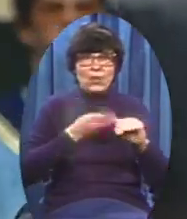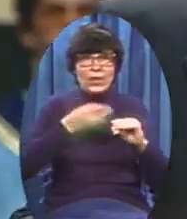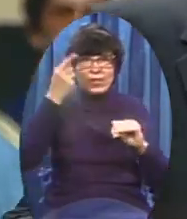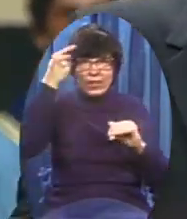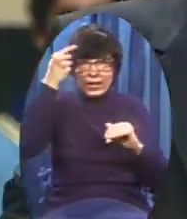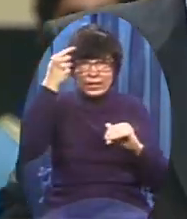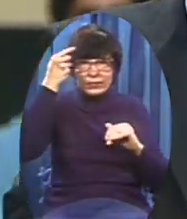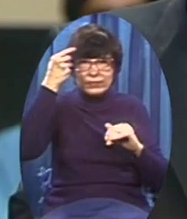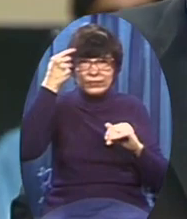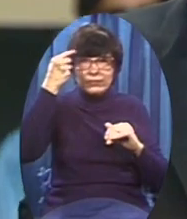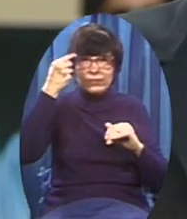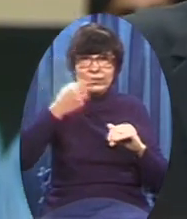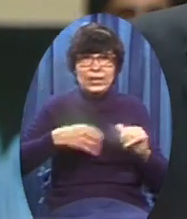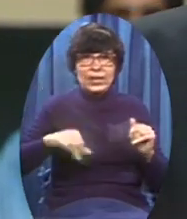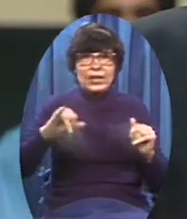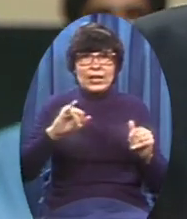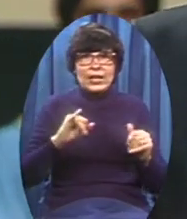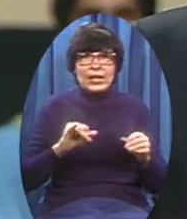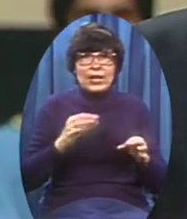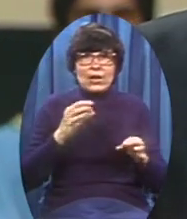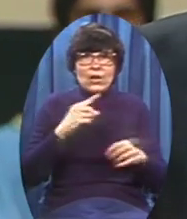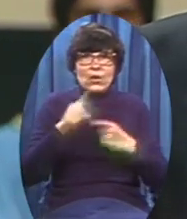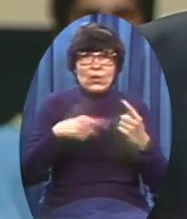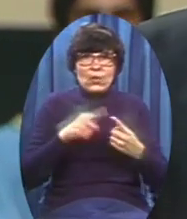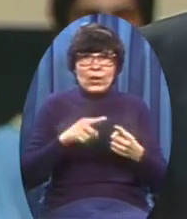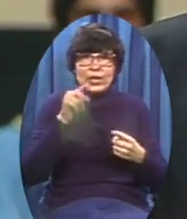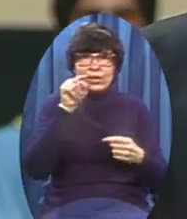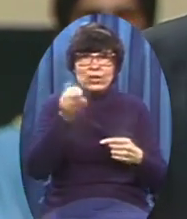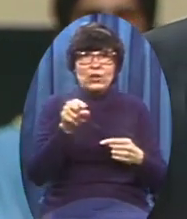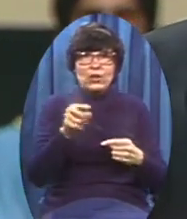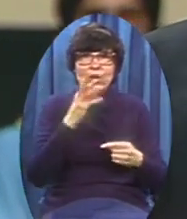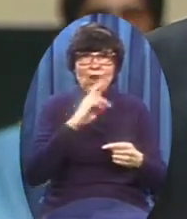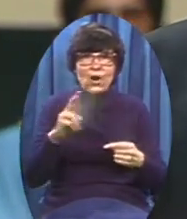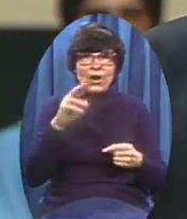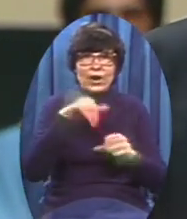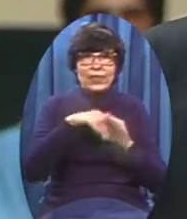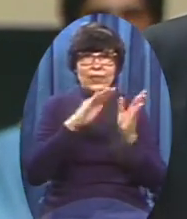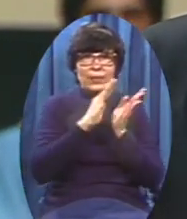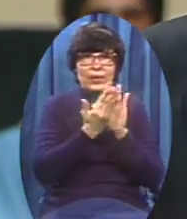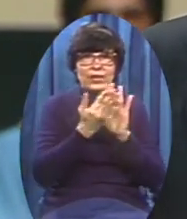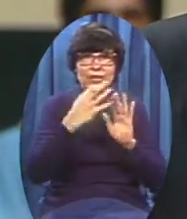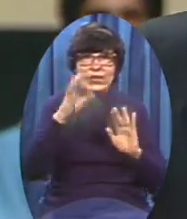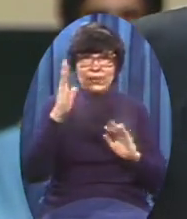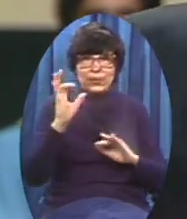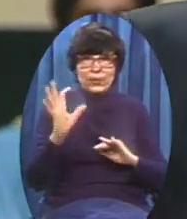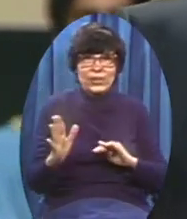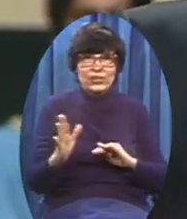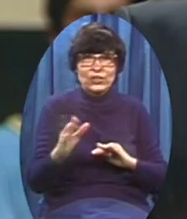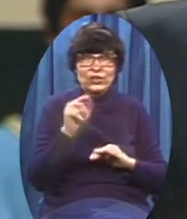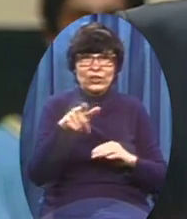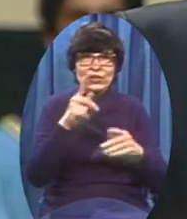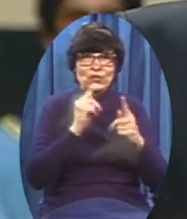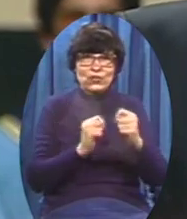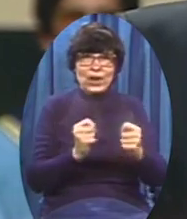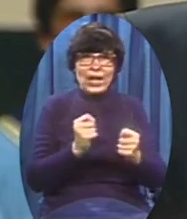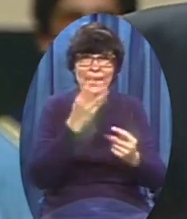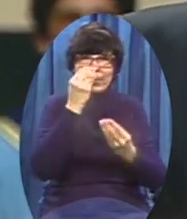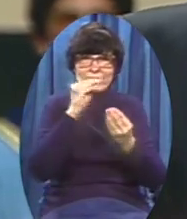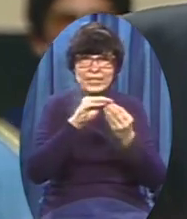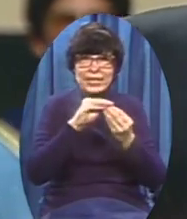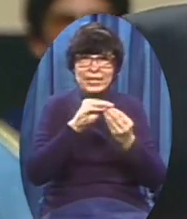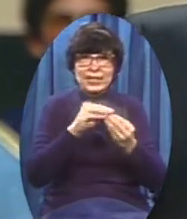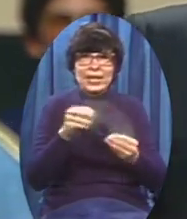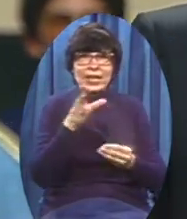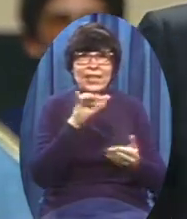I'll guarantee you that every last one of you, when you get in the presence of a preacher, try to put on the dog. You try to act up. And you try to pretend that you're lots